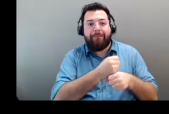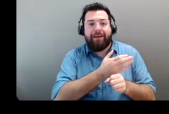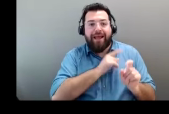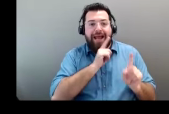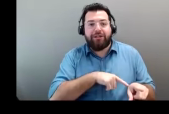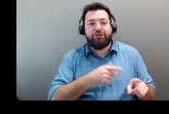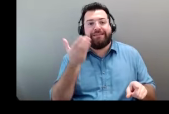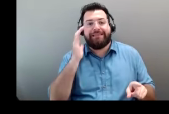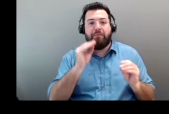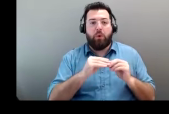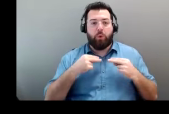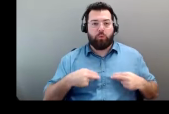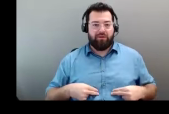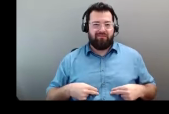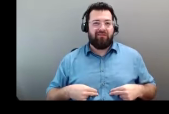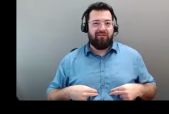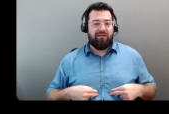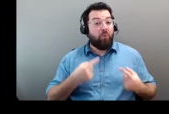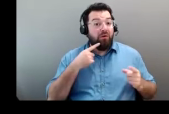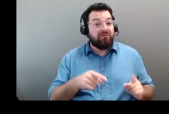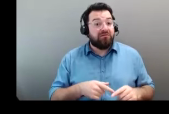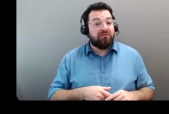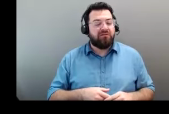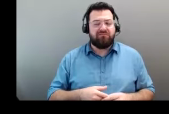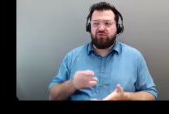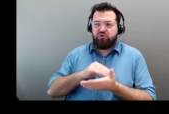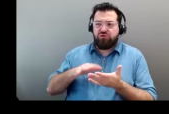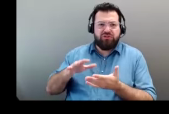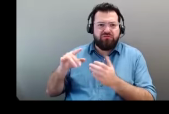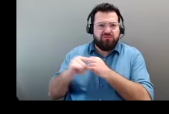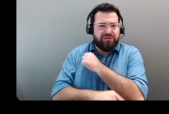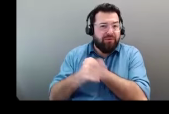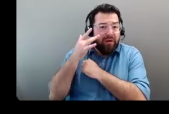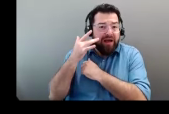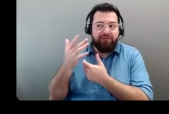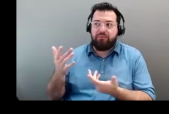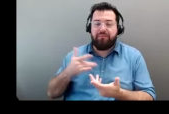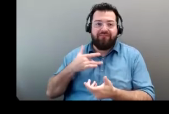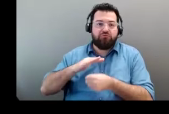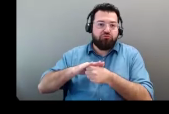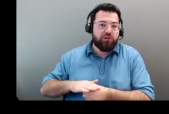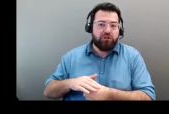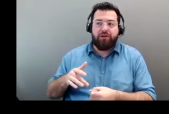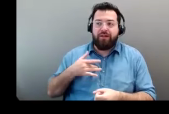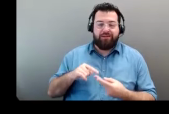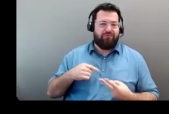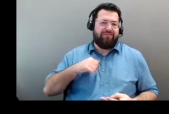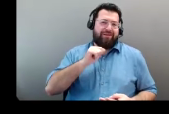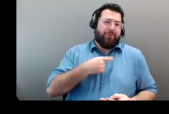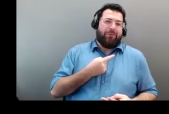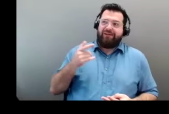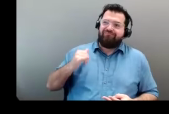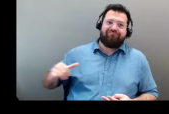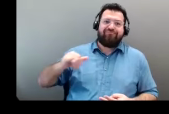cheat? Well, a lot of students feel pressured to use it. They might think everyone's doing it. They have an expectation for where